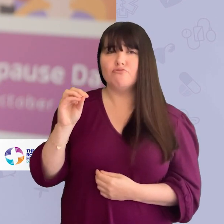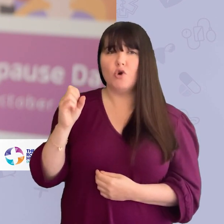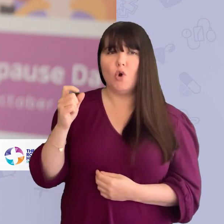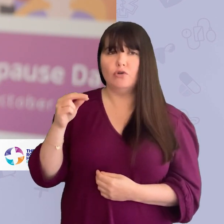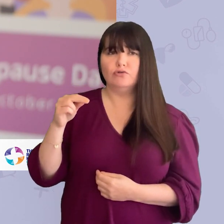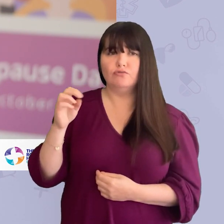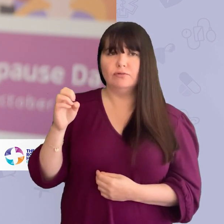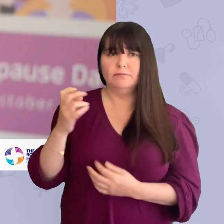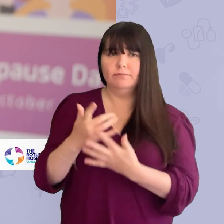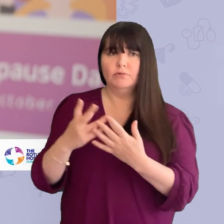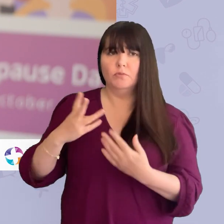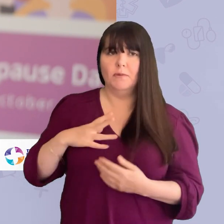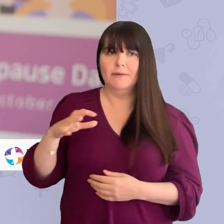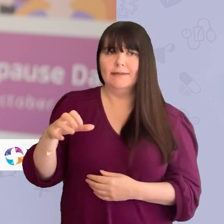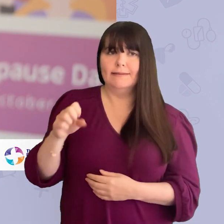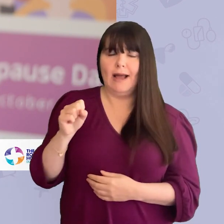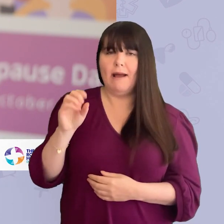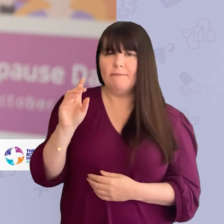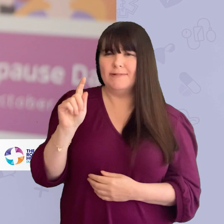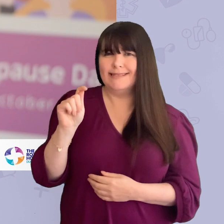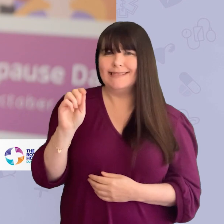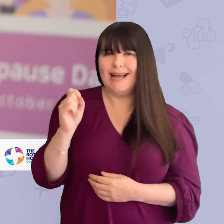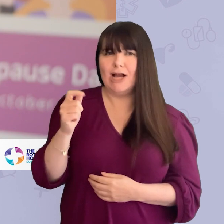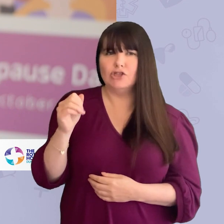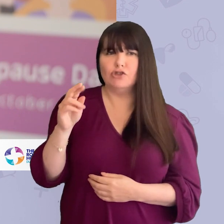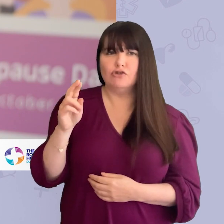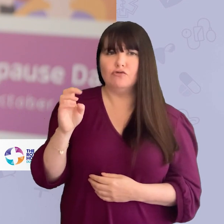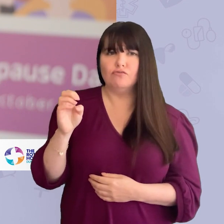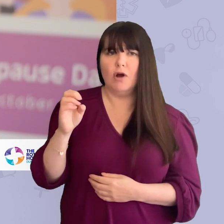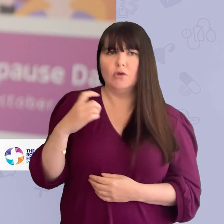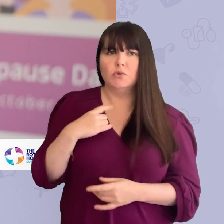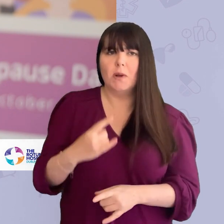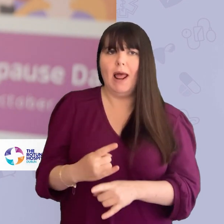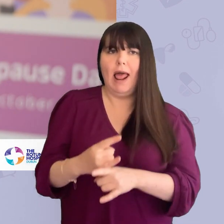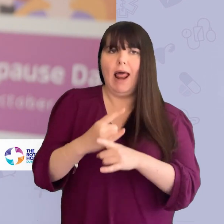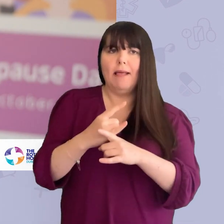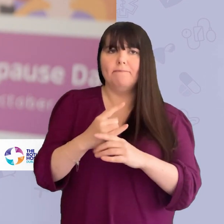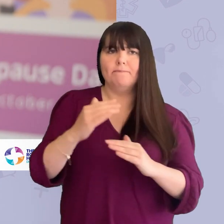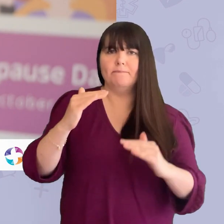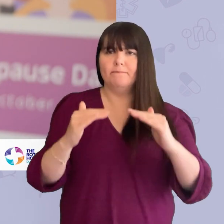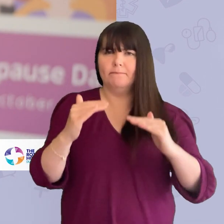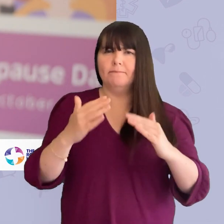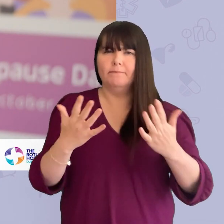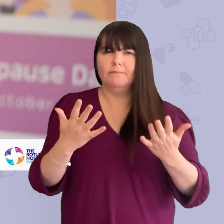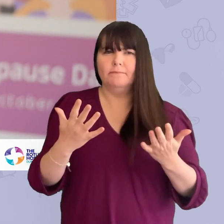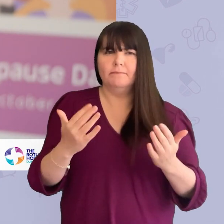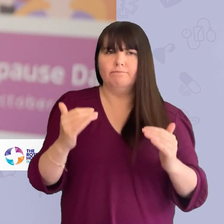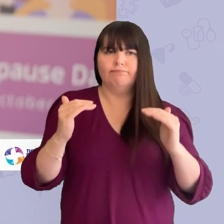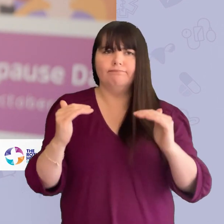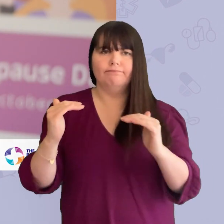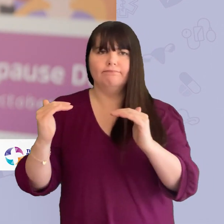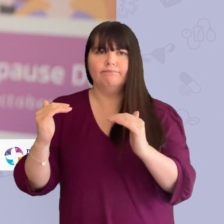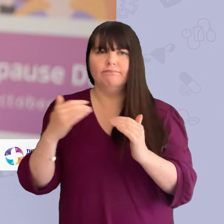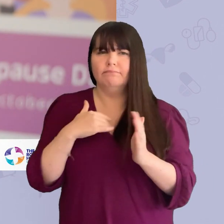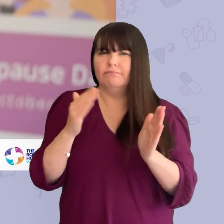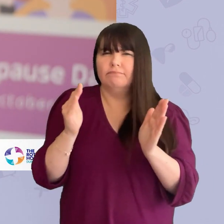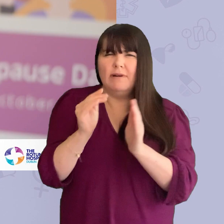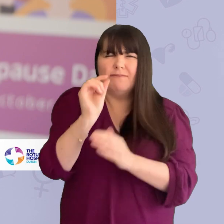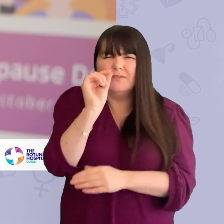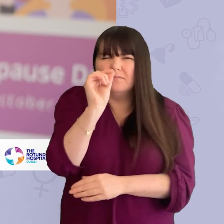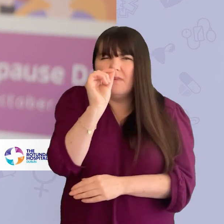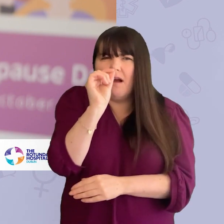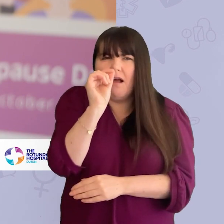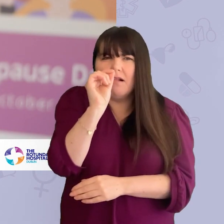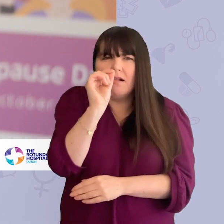testosterone. This is used to help libido. It's used topically A small amount, a pea-sized amount of a gel is applied